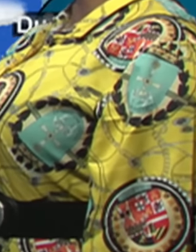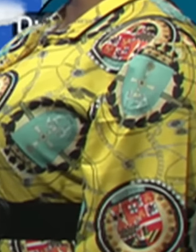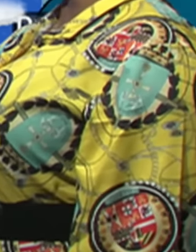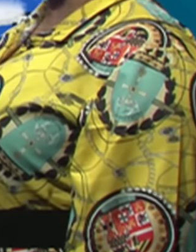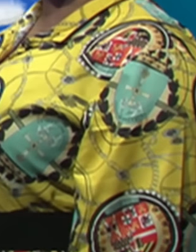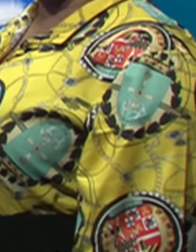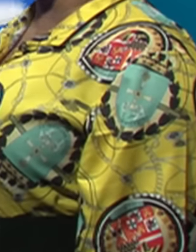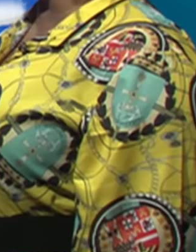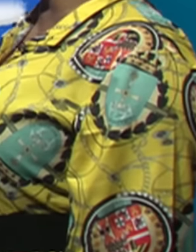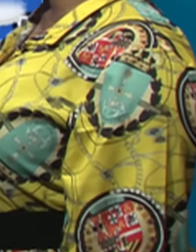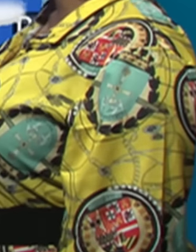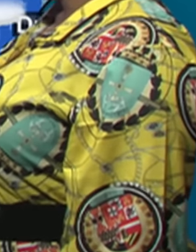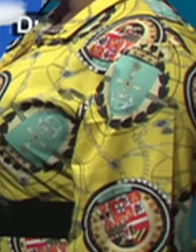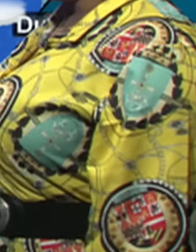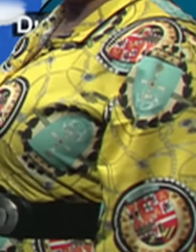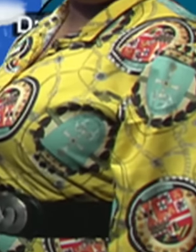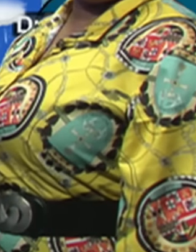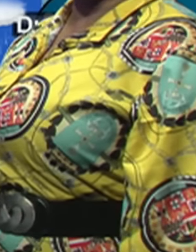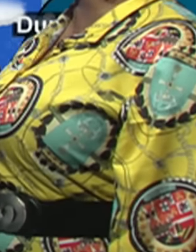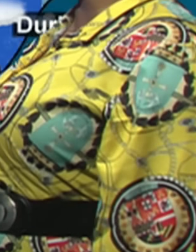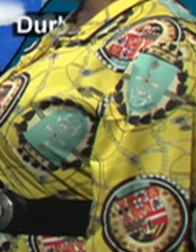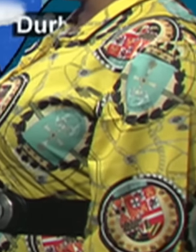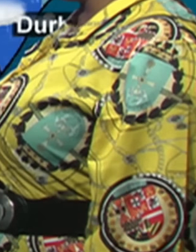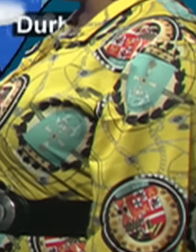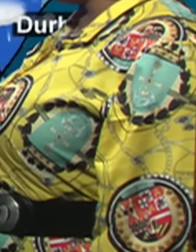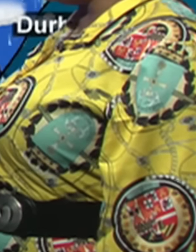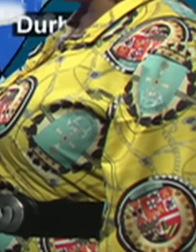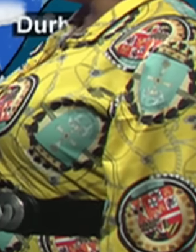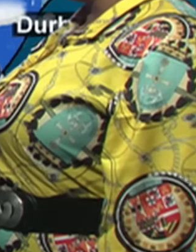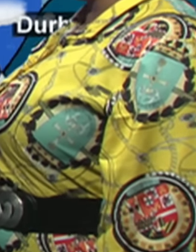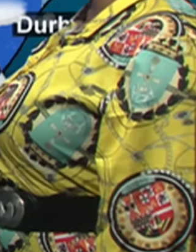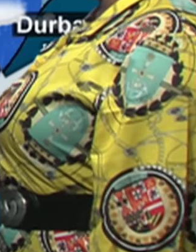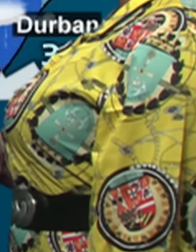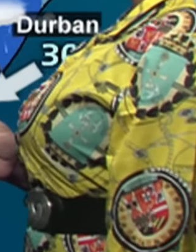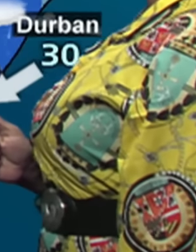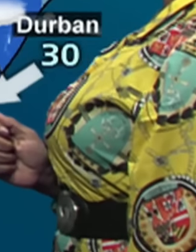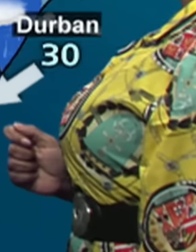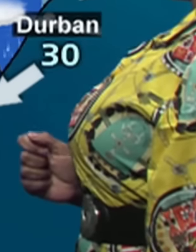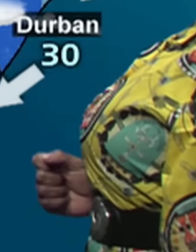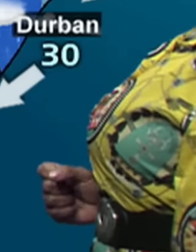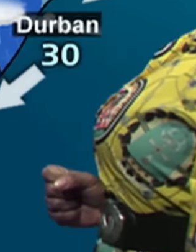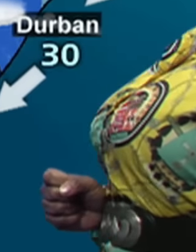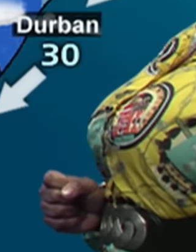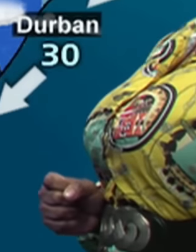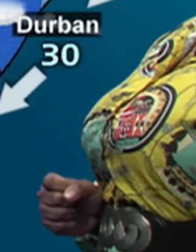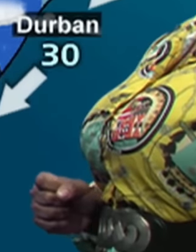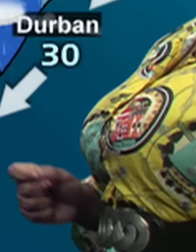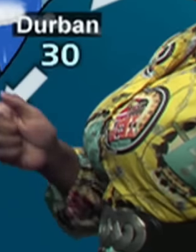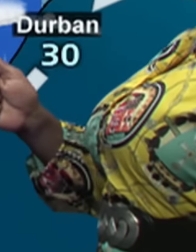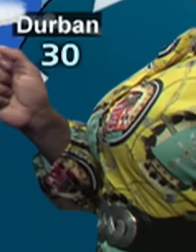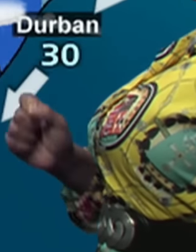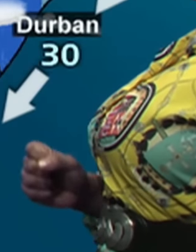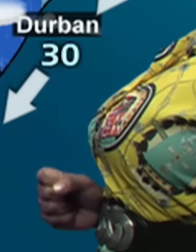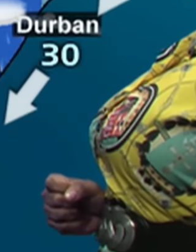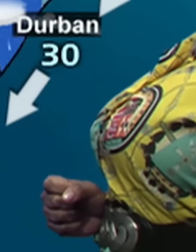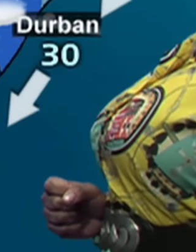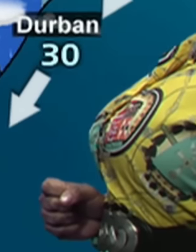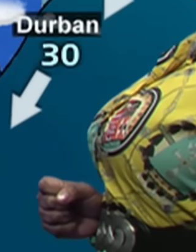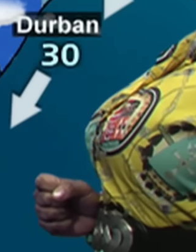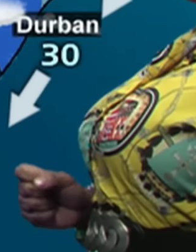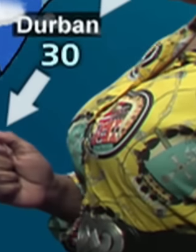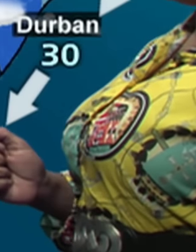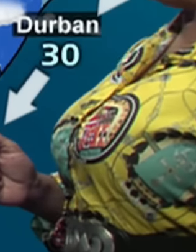re thoma gona godimo go la Limpopo gona go la North West le gare go Mpumalanga ge re tselela gona le go la Durban go bana le kgonagalo tša dipula ebile go banagala go tla